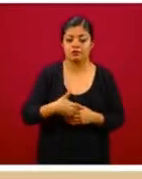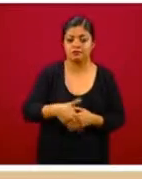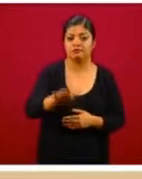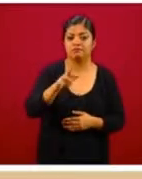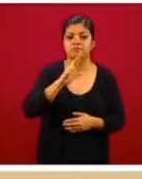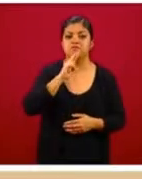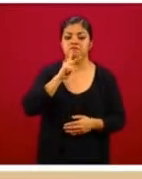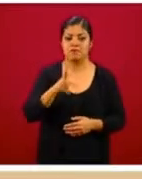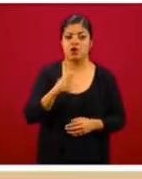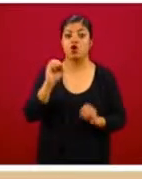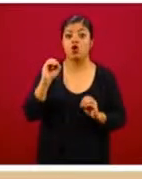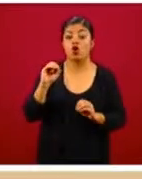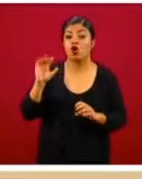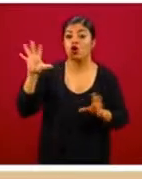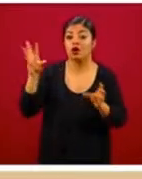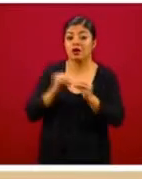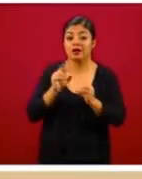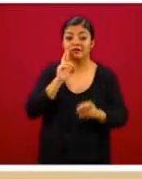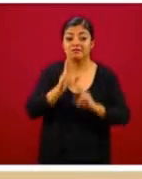to people who come in